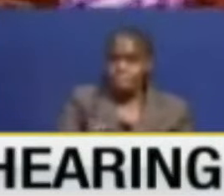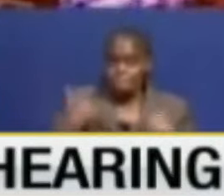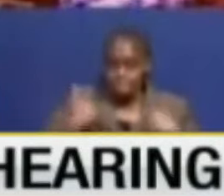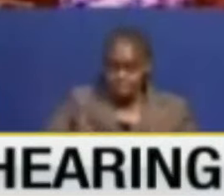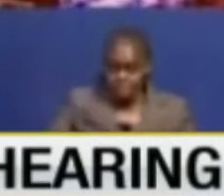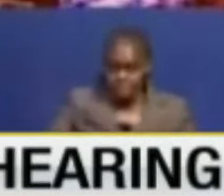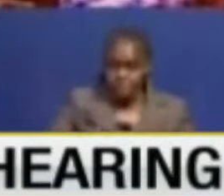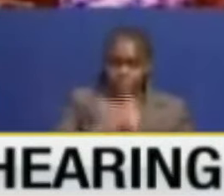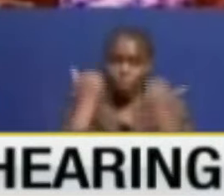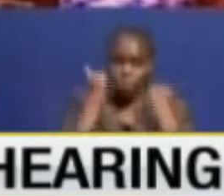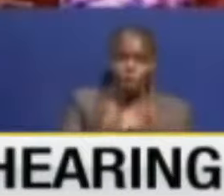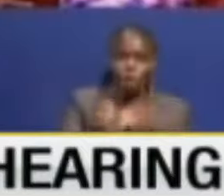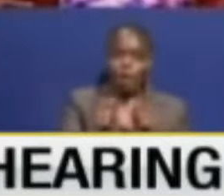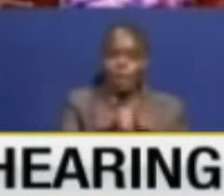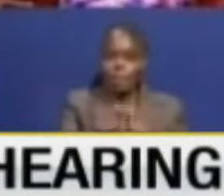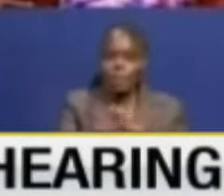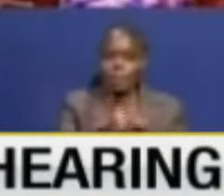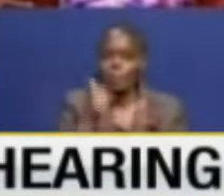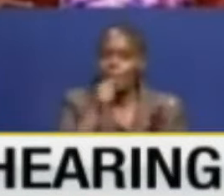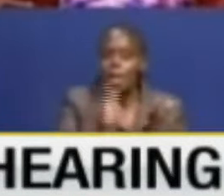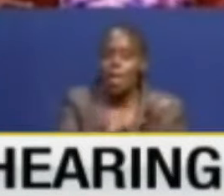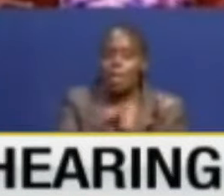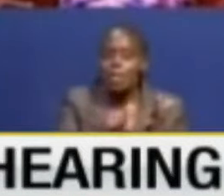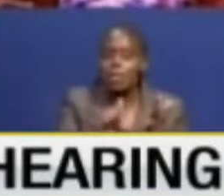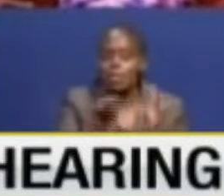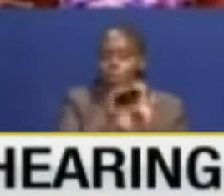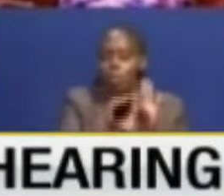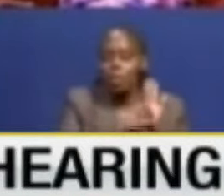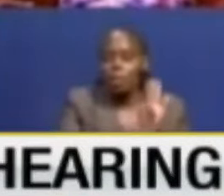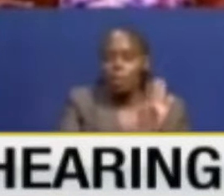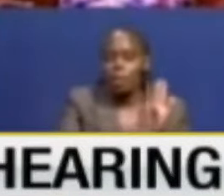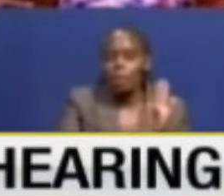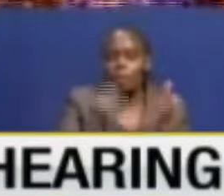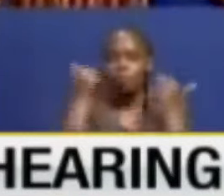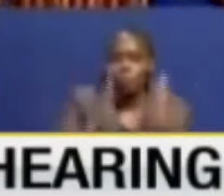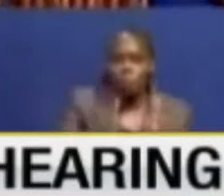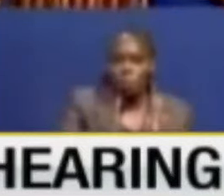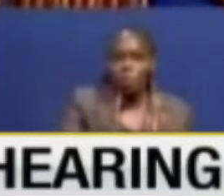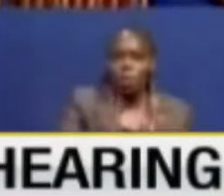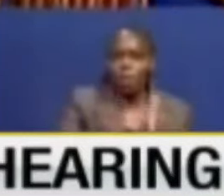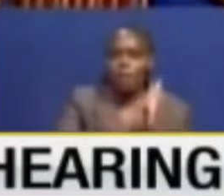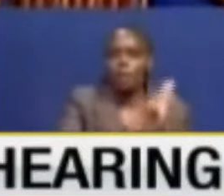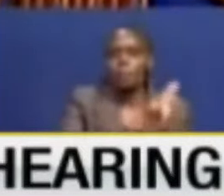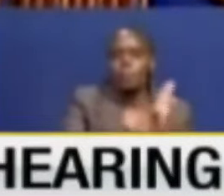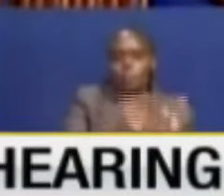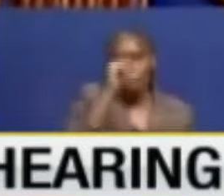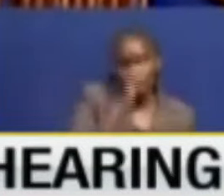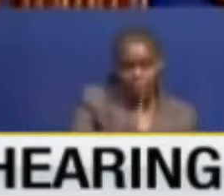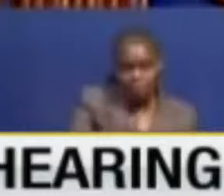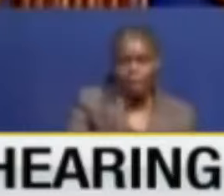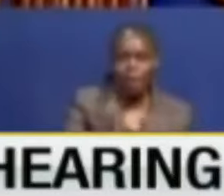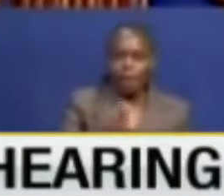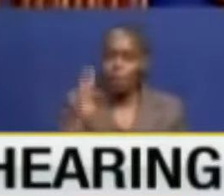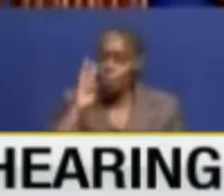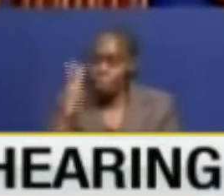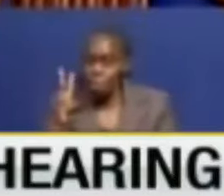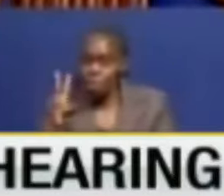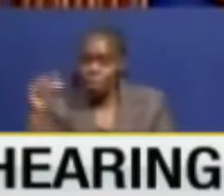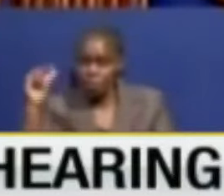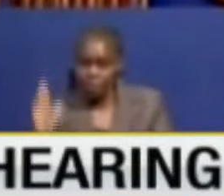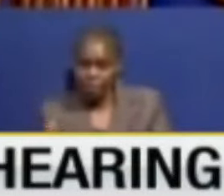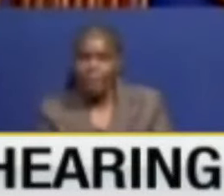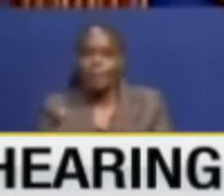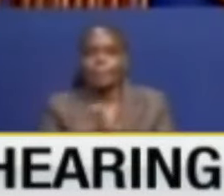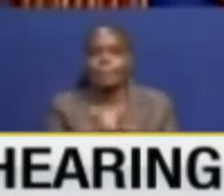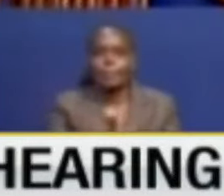and by advocates. The letter also indicated the list of counsel representing the Governor and the list of witnesses for the Governor.